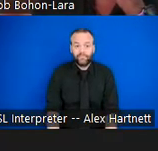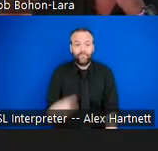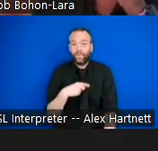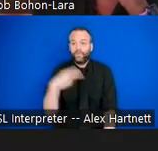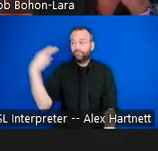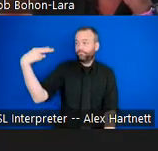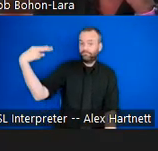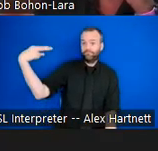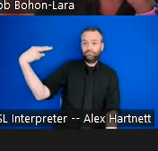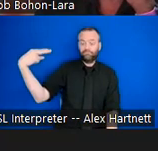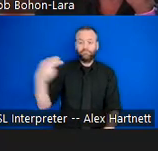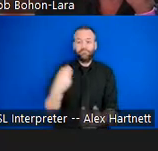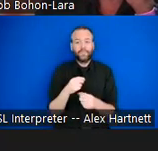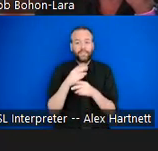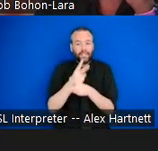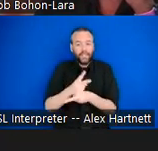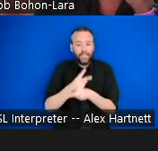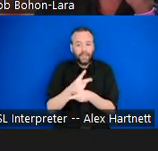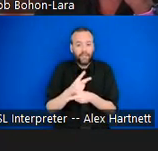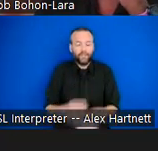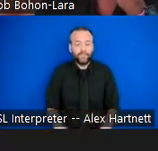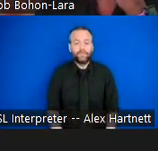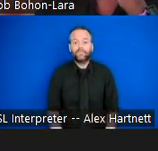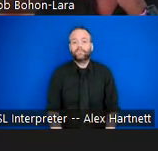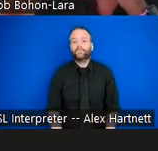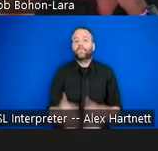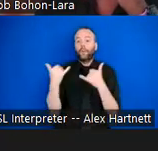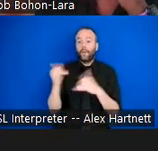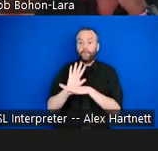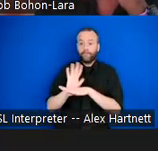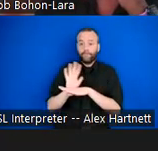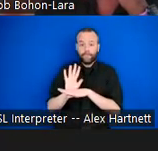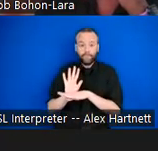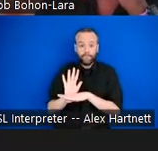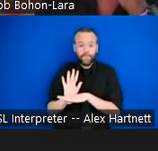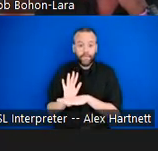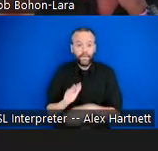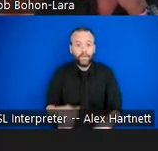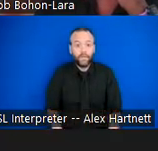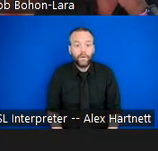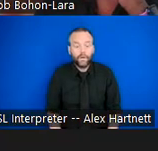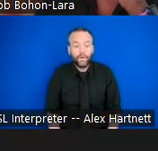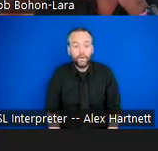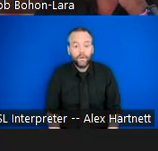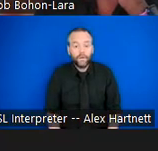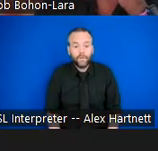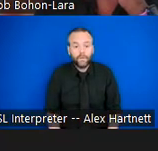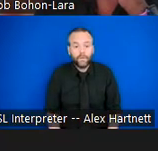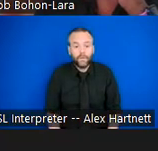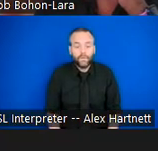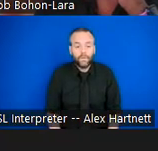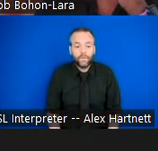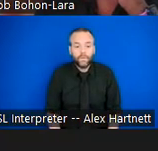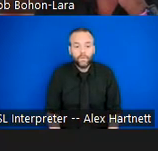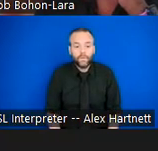The U.S. State Department is issuing a global security alert ahead of Pride Month. That starts June 1st. The department warns there is a growing risk